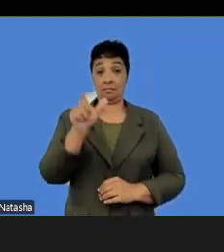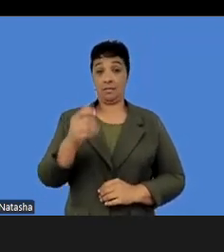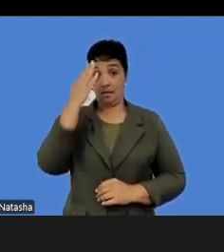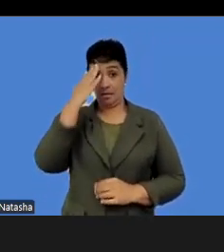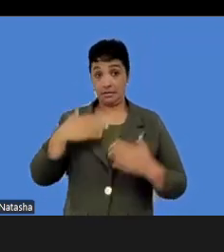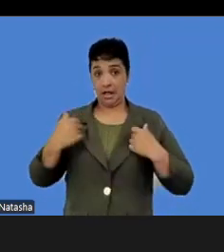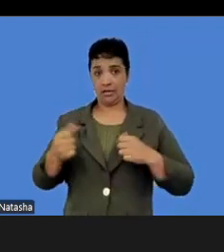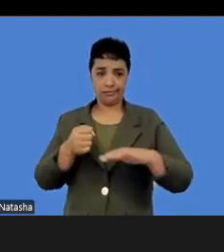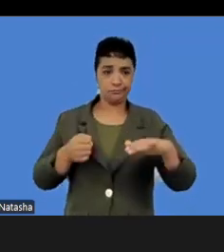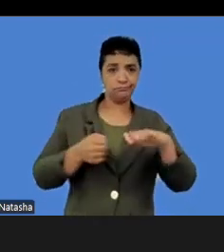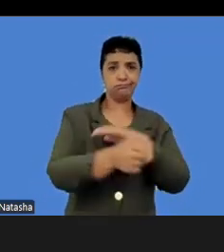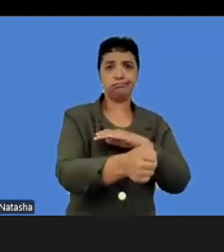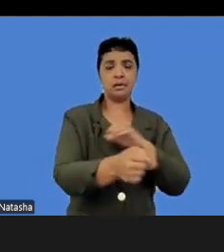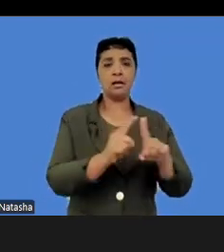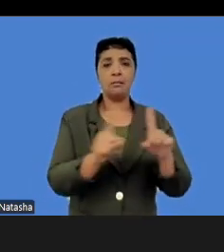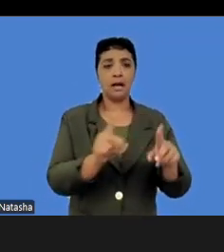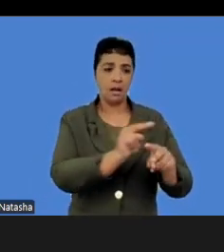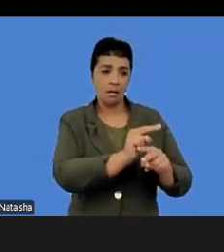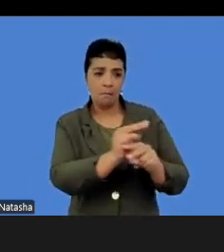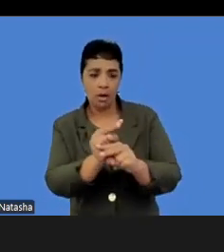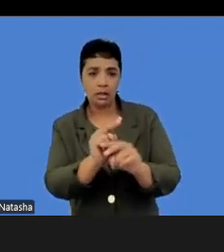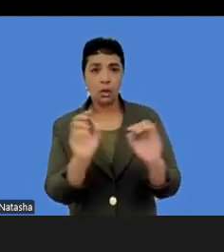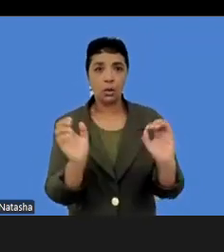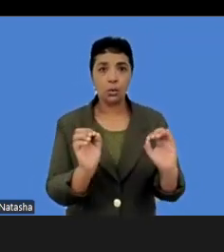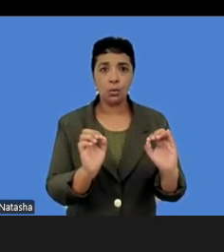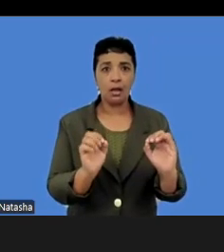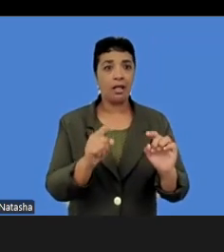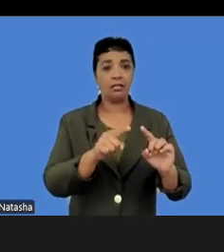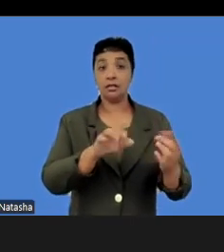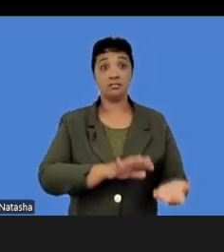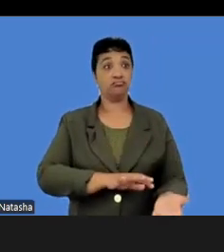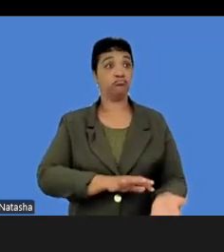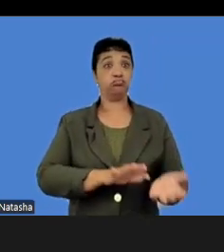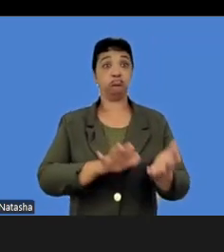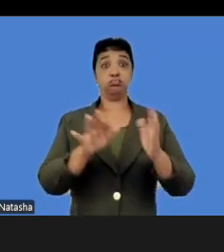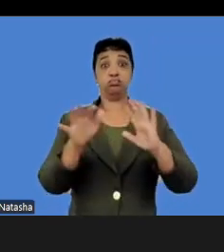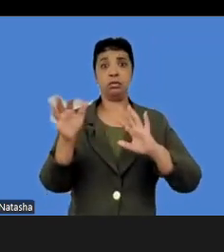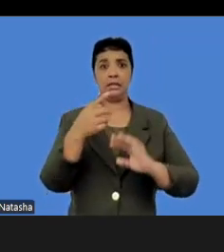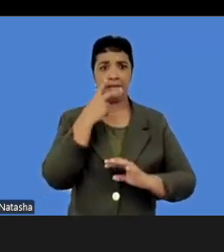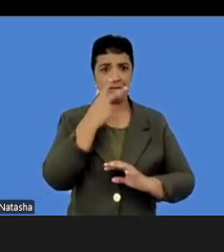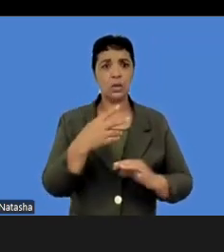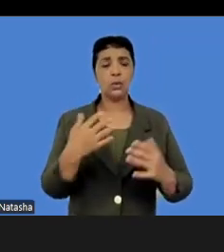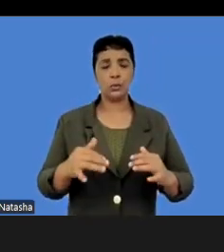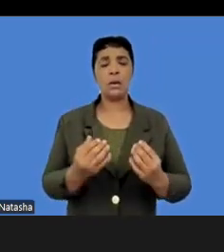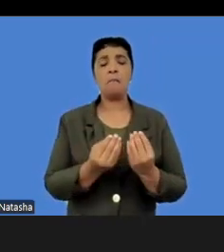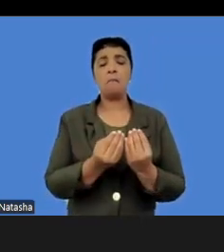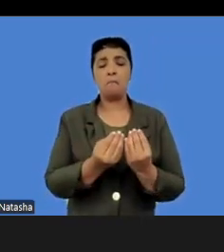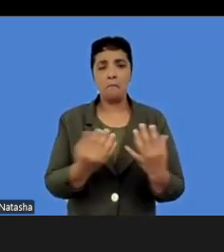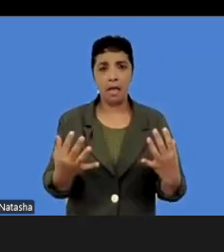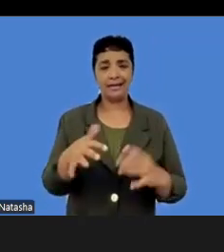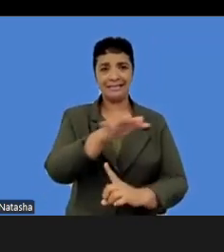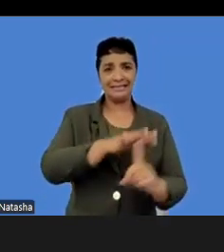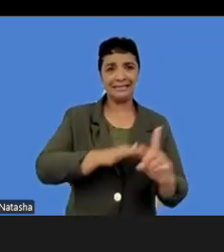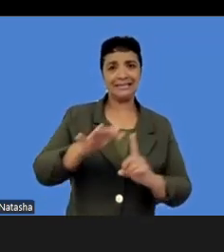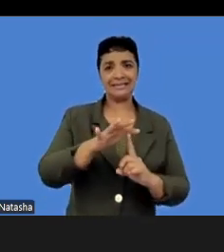all times. This led to, upon autopsy, revealing that certain patients had rubbish